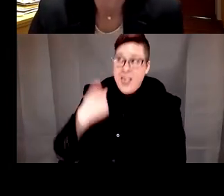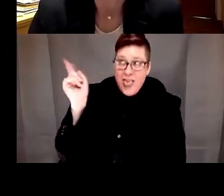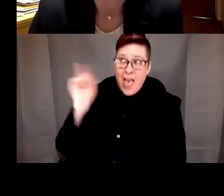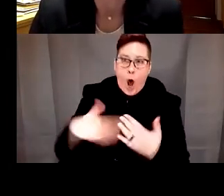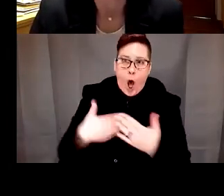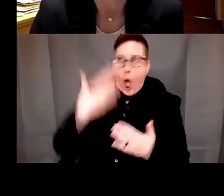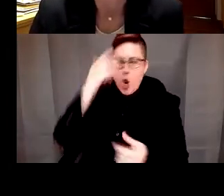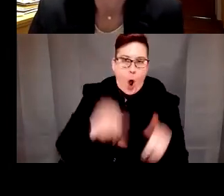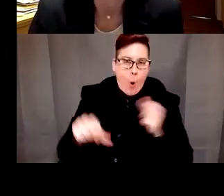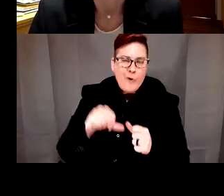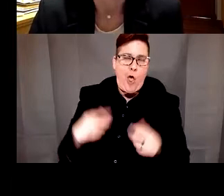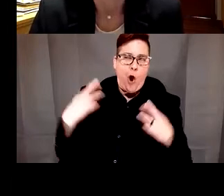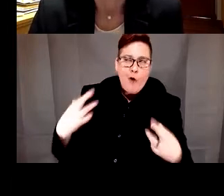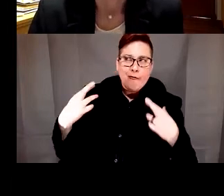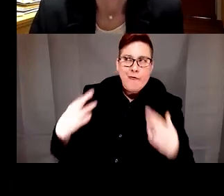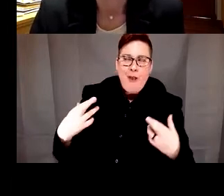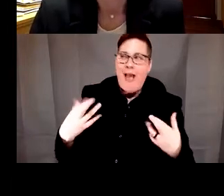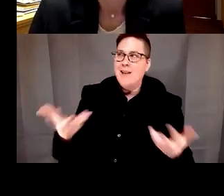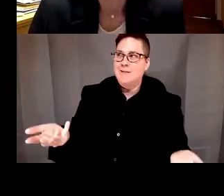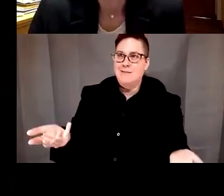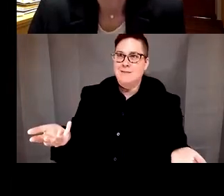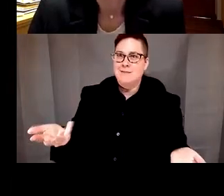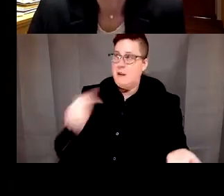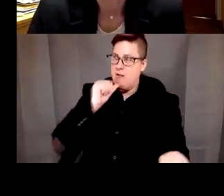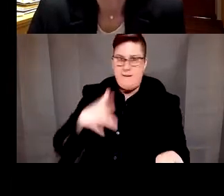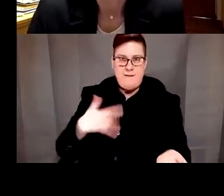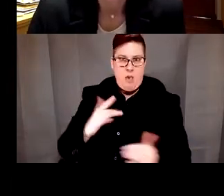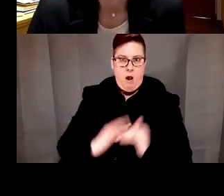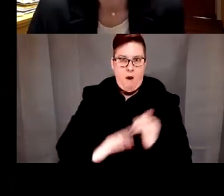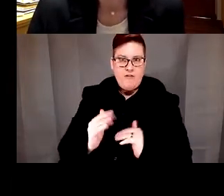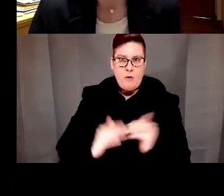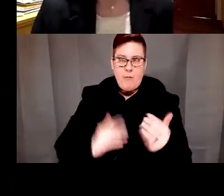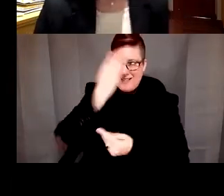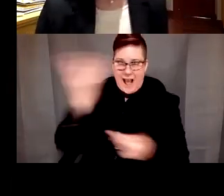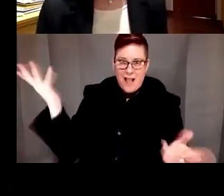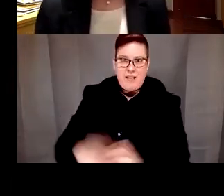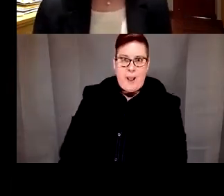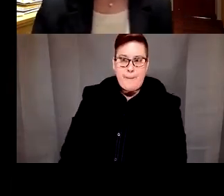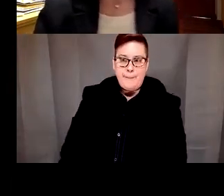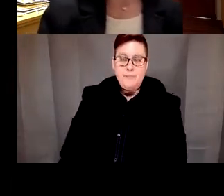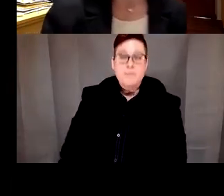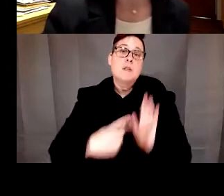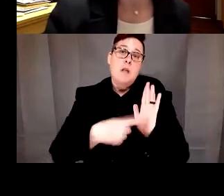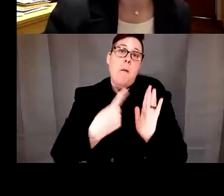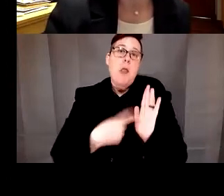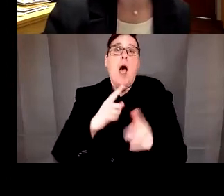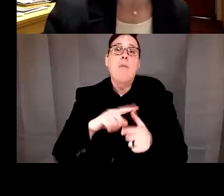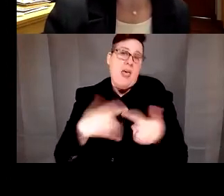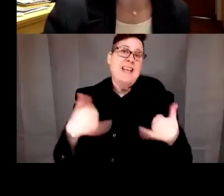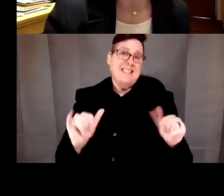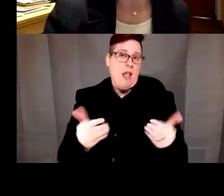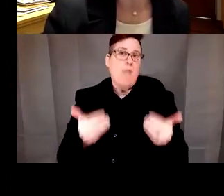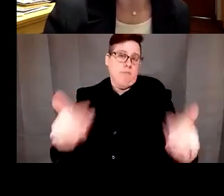each other, they were good buddies, and I didn't feel comfortable doing any of that. And sometimes the case goes forward with